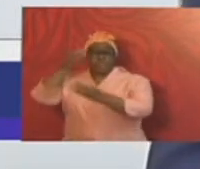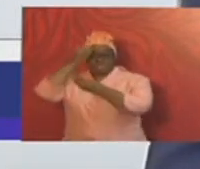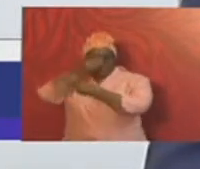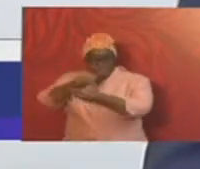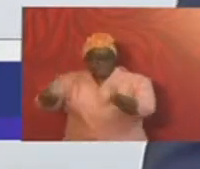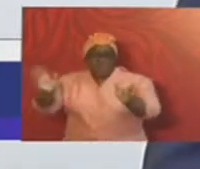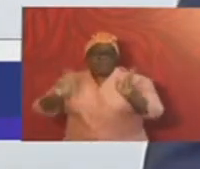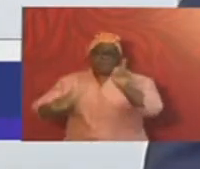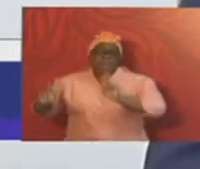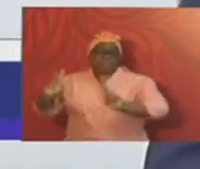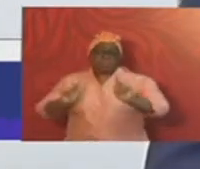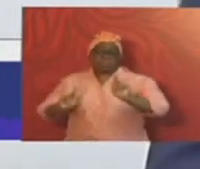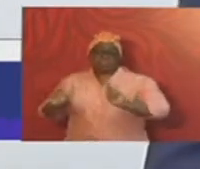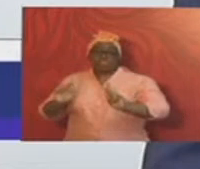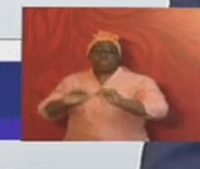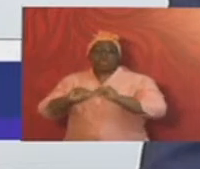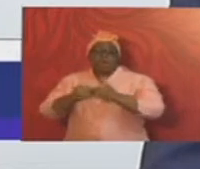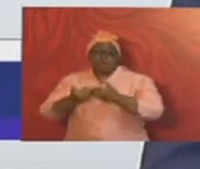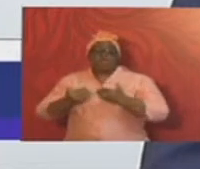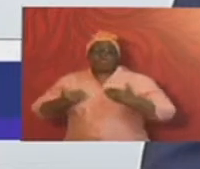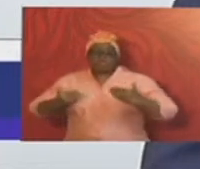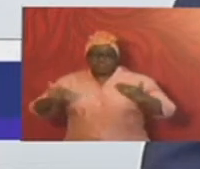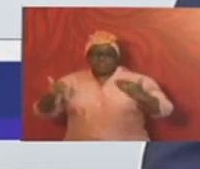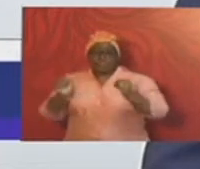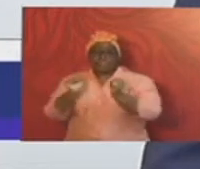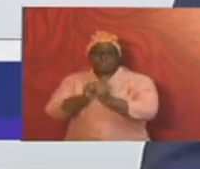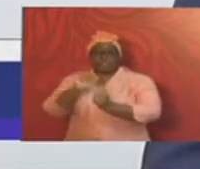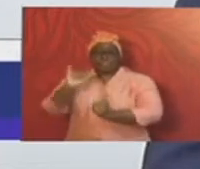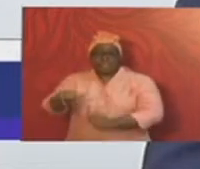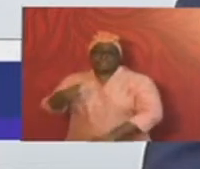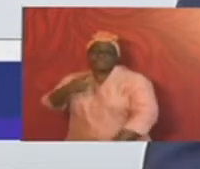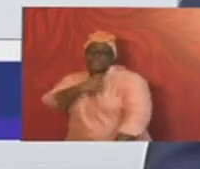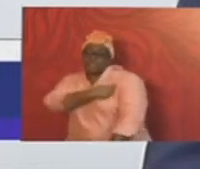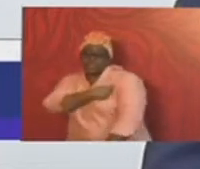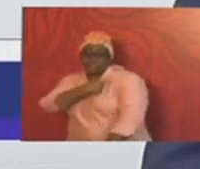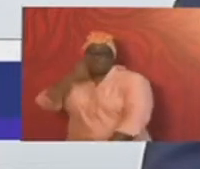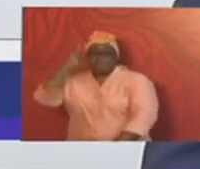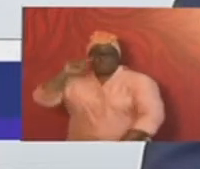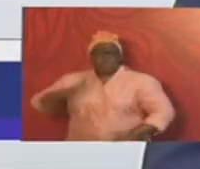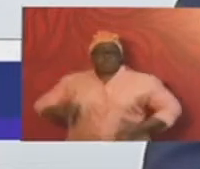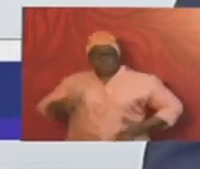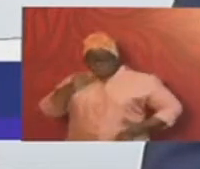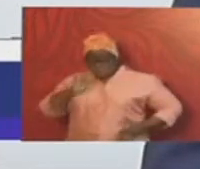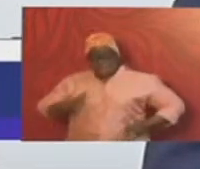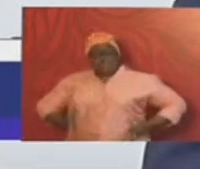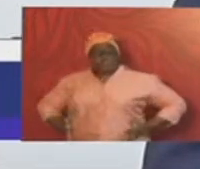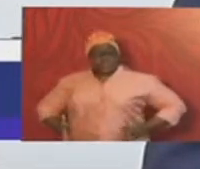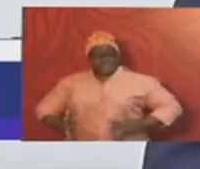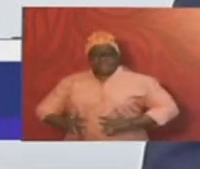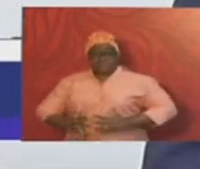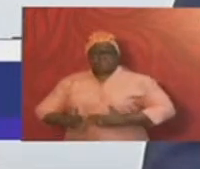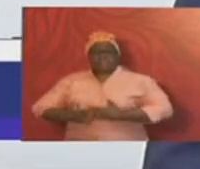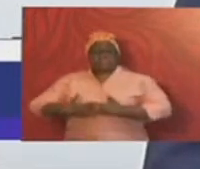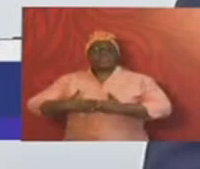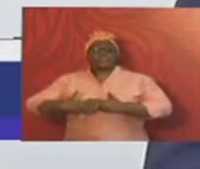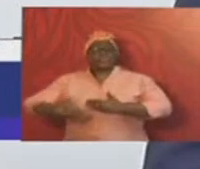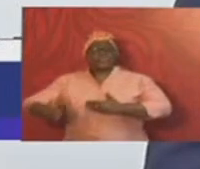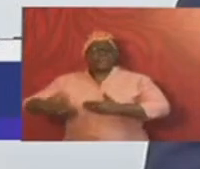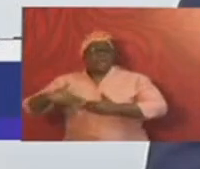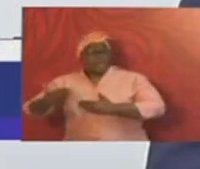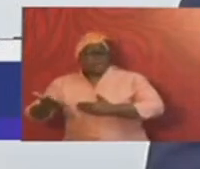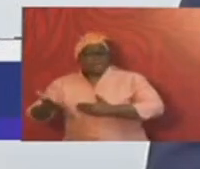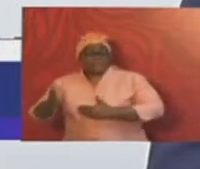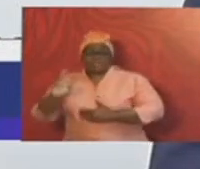the details of that plan. So look out for that soon in the next week or so. because we want to start this by the first week in